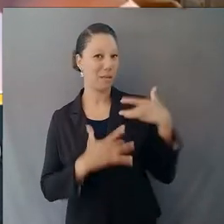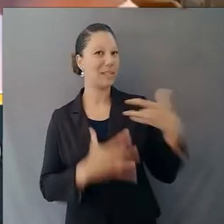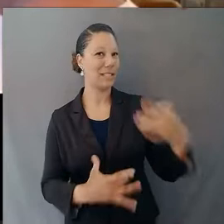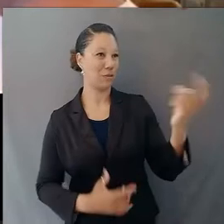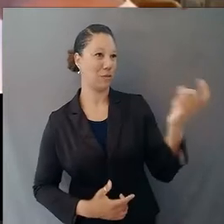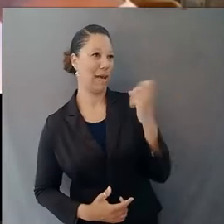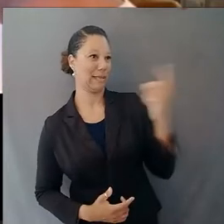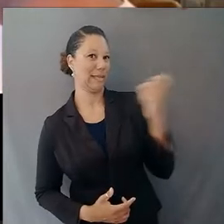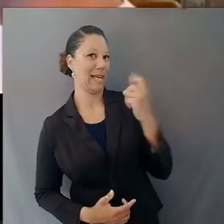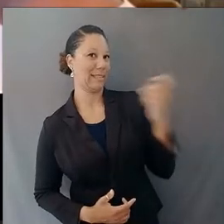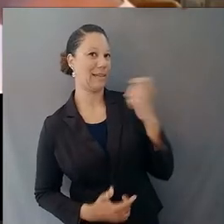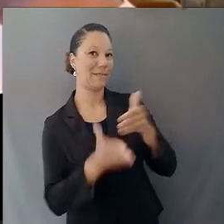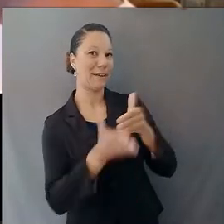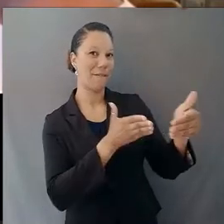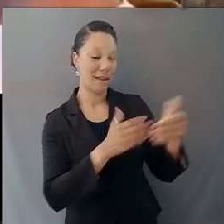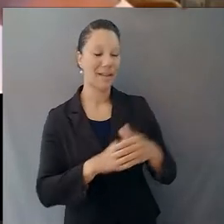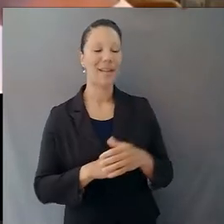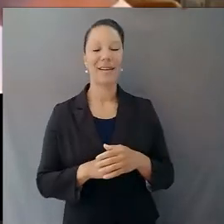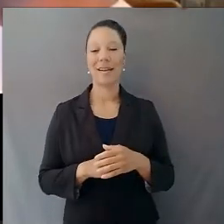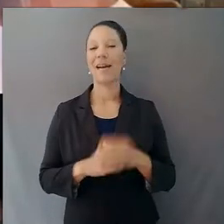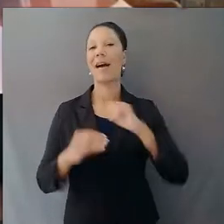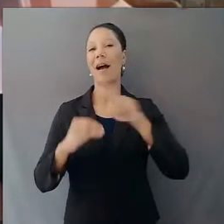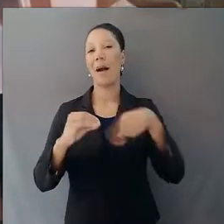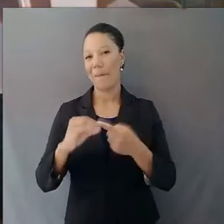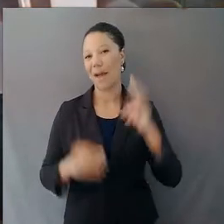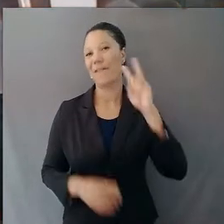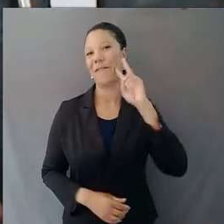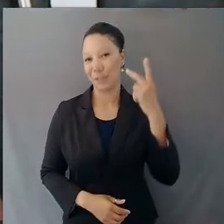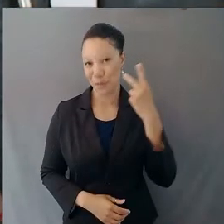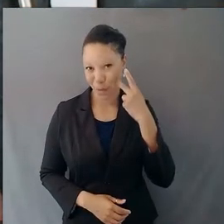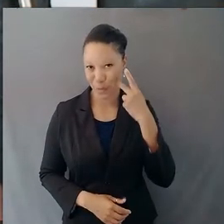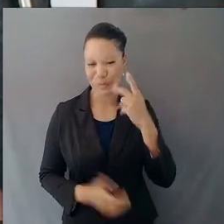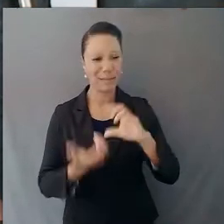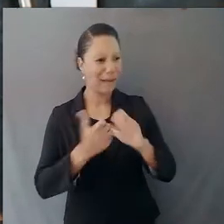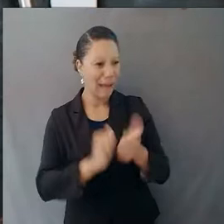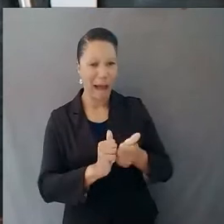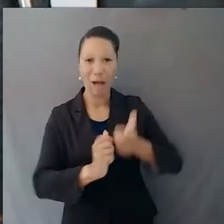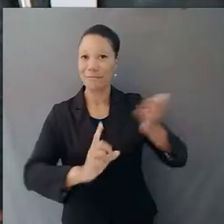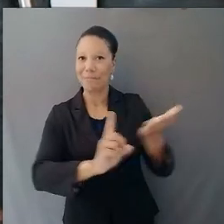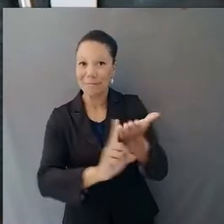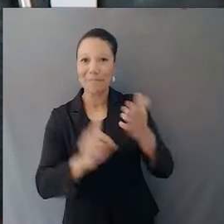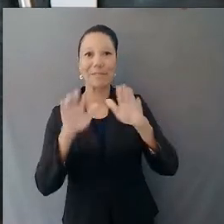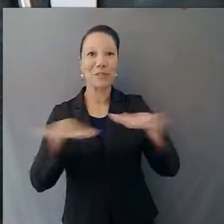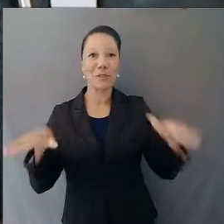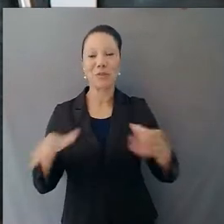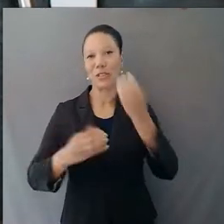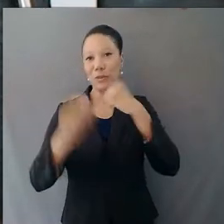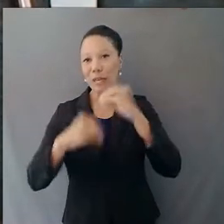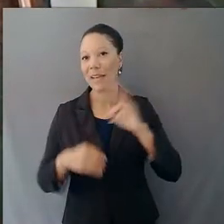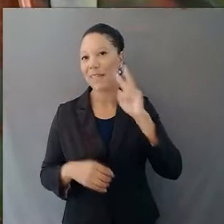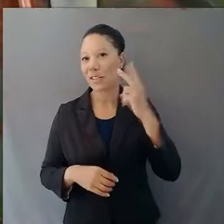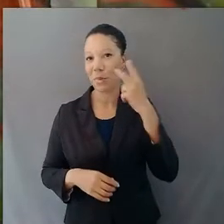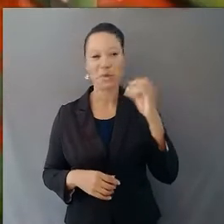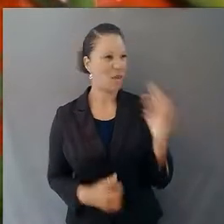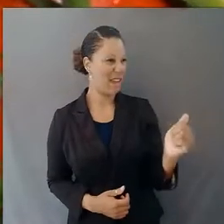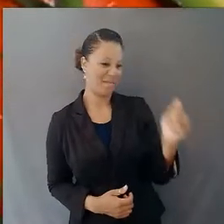asked this one quite often from parents, is about veggies. How do you get your children to eat vegetables, or my kids just won't eat vegetables? And